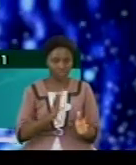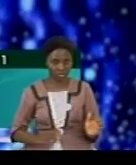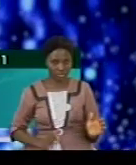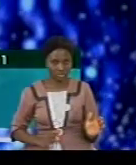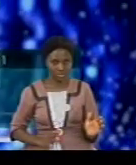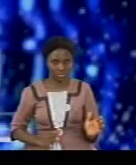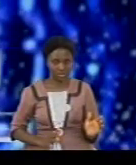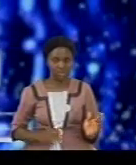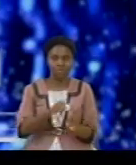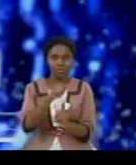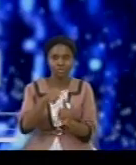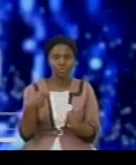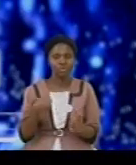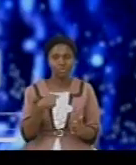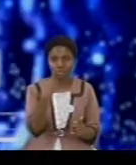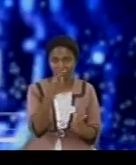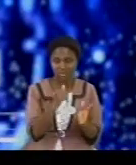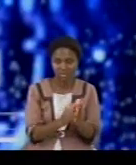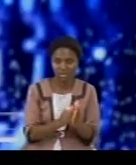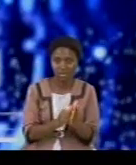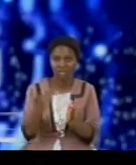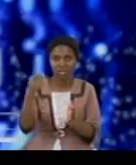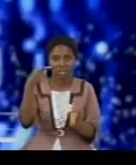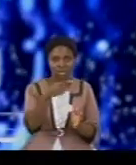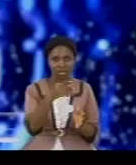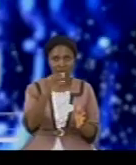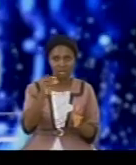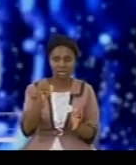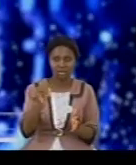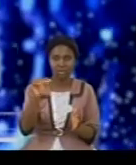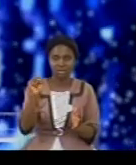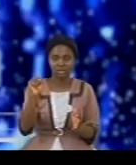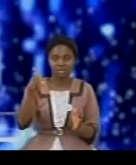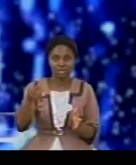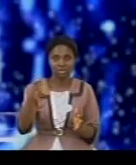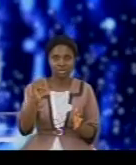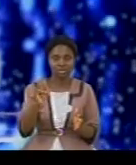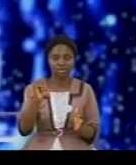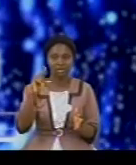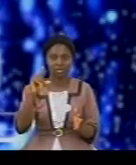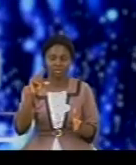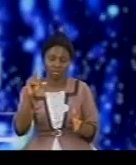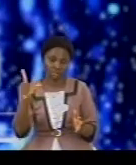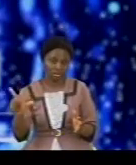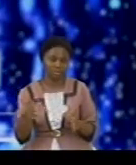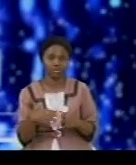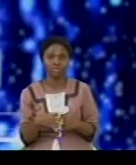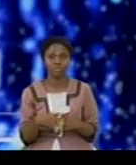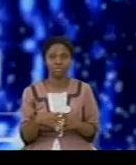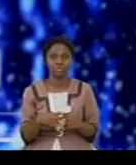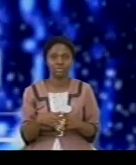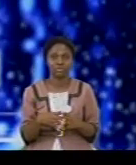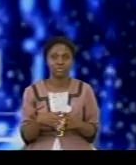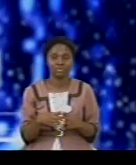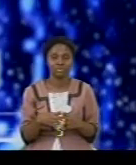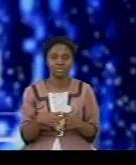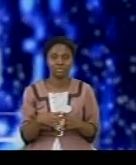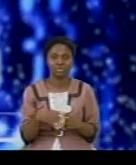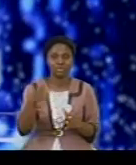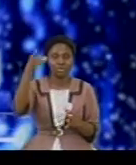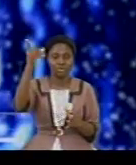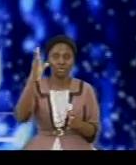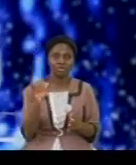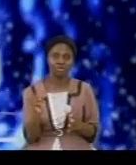gospel, God's order, securing people's eternal life. By our